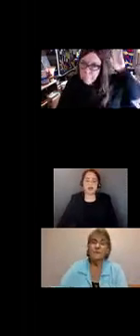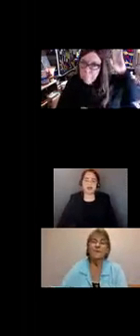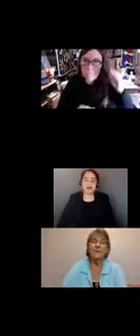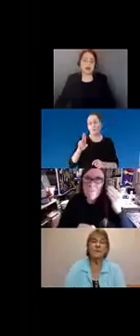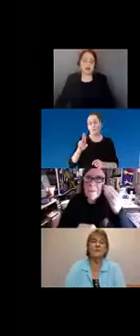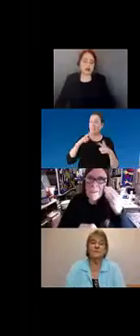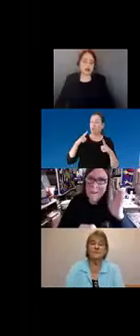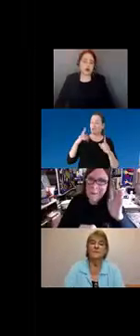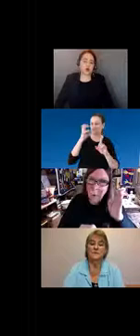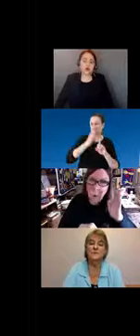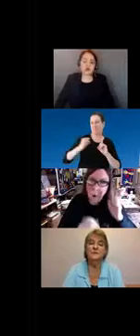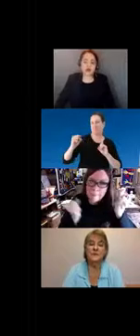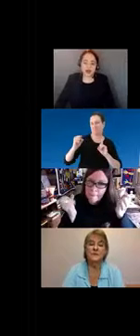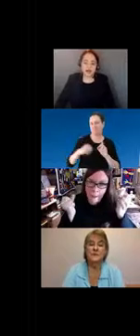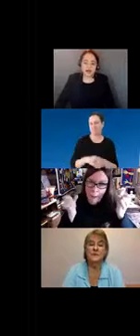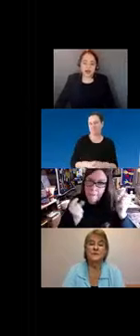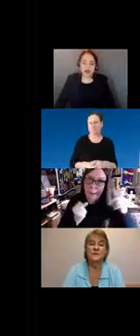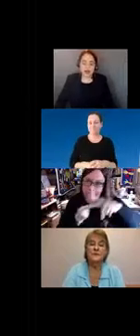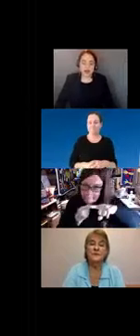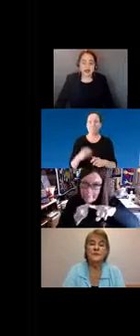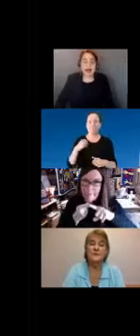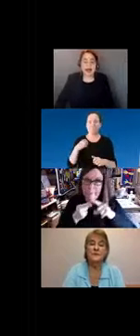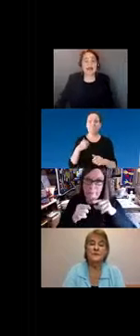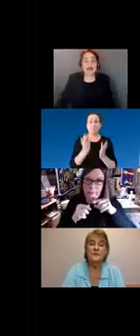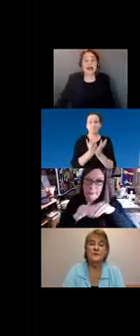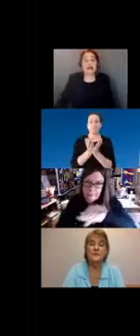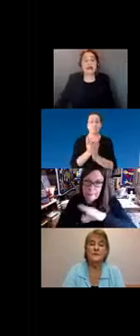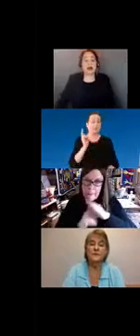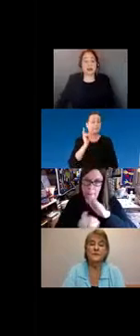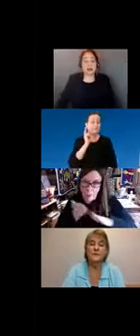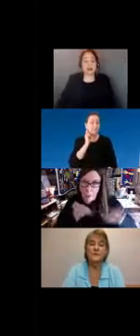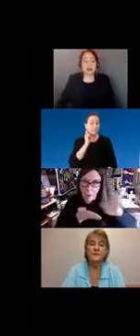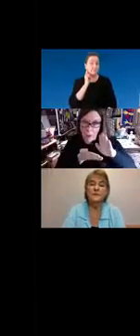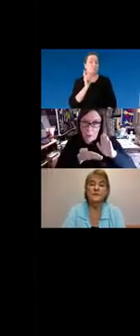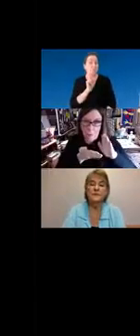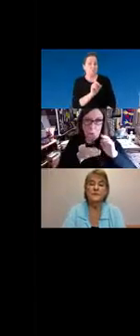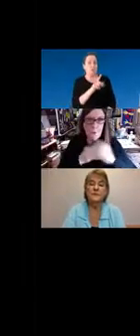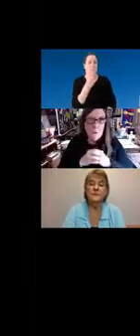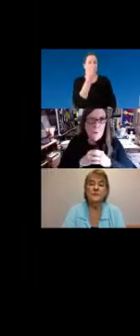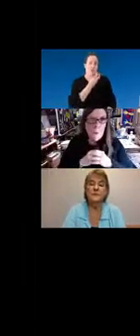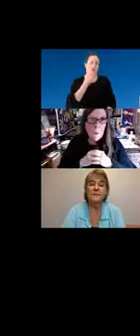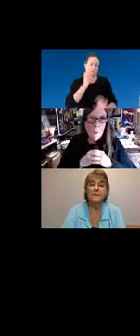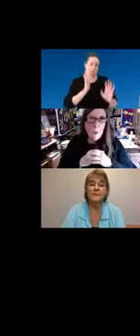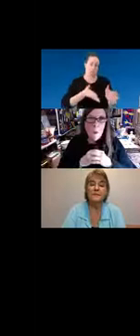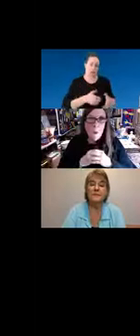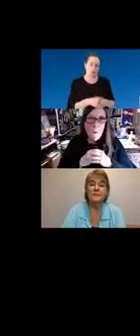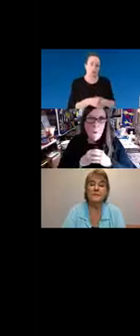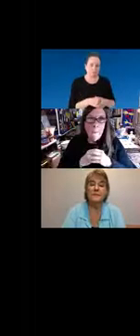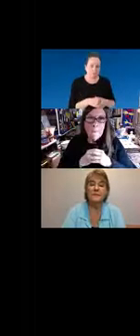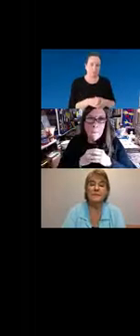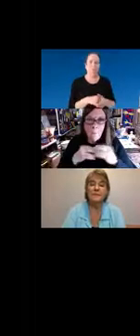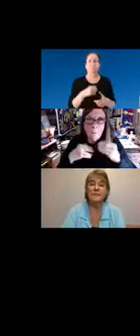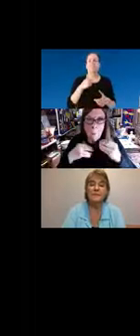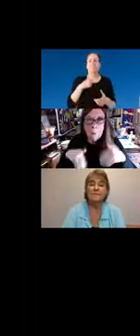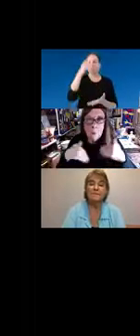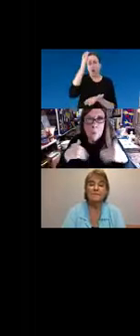to an oral school for the deaf. I did not come into sign language until I entered my college